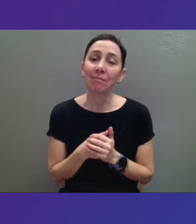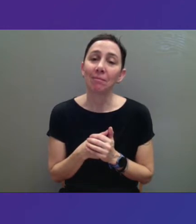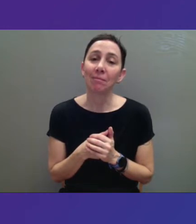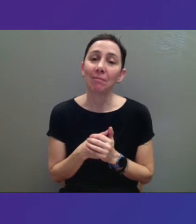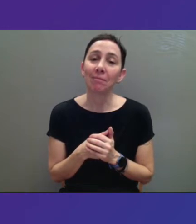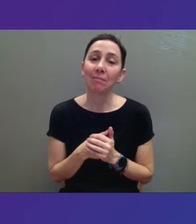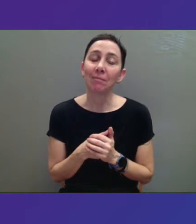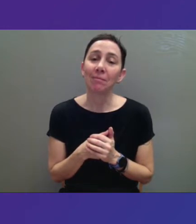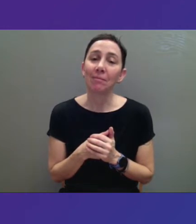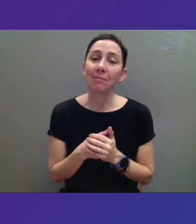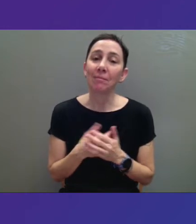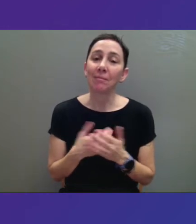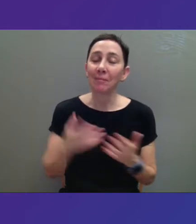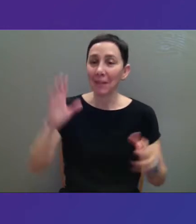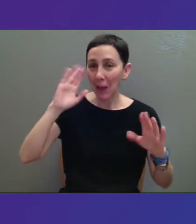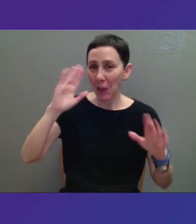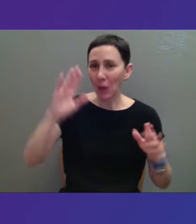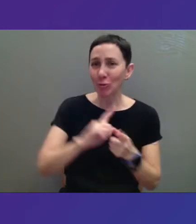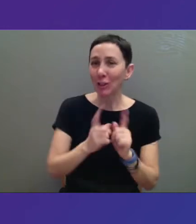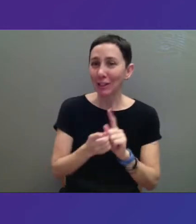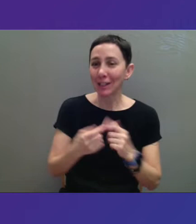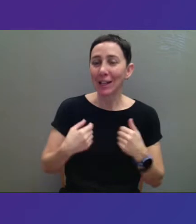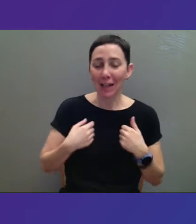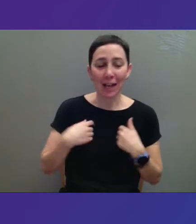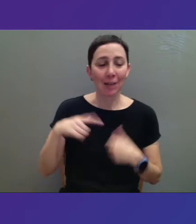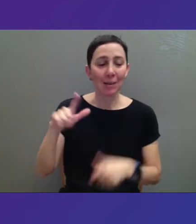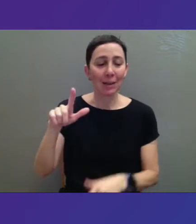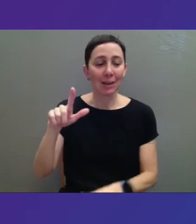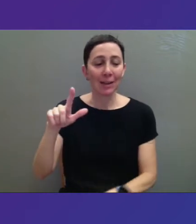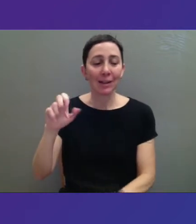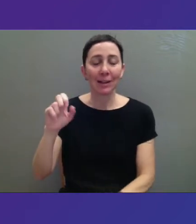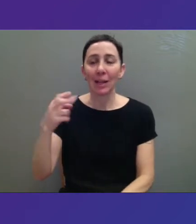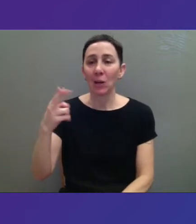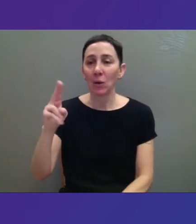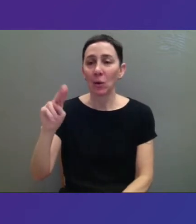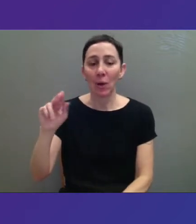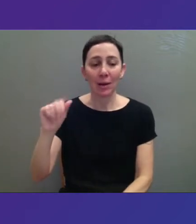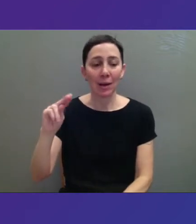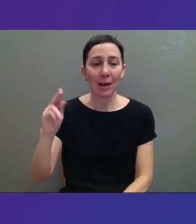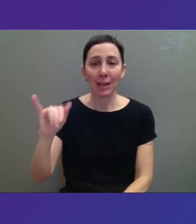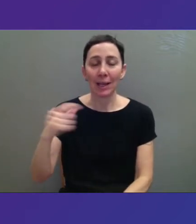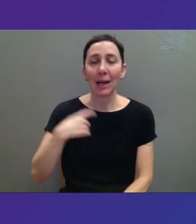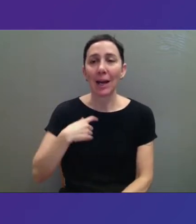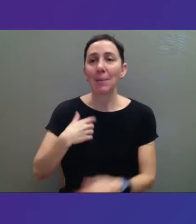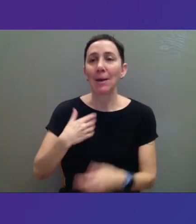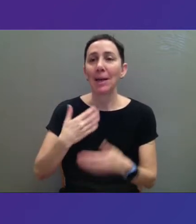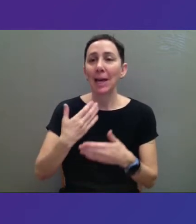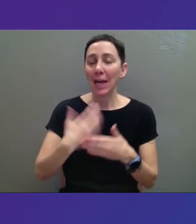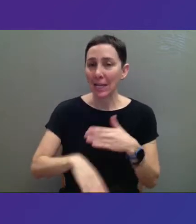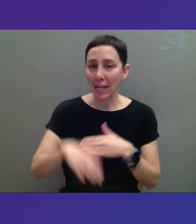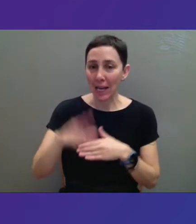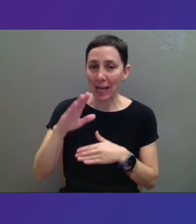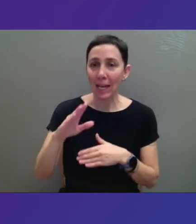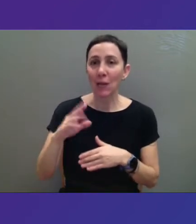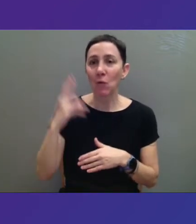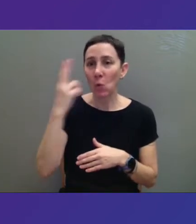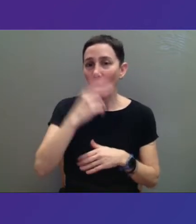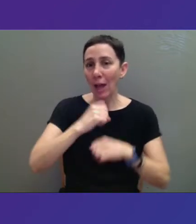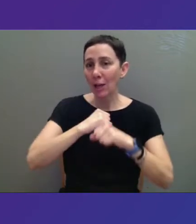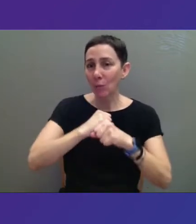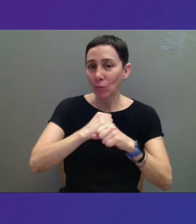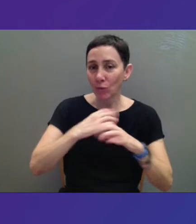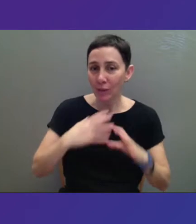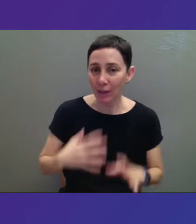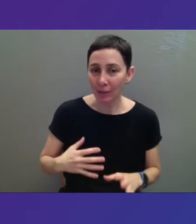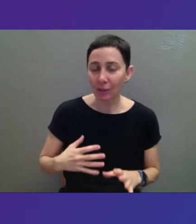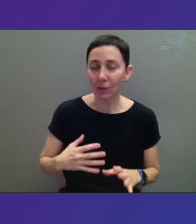Canarsie. Hello everyone, my name is Lehuanani DeFranco. I'm a Native Hawaiian protector for Indigenous rights. I'm currently calling from Kanaka